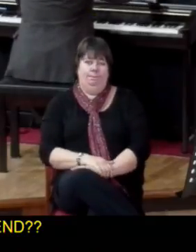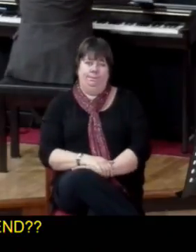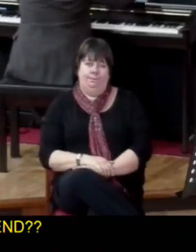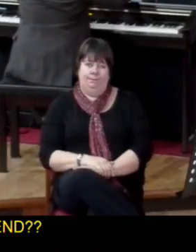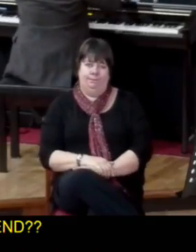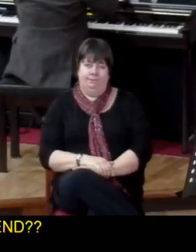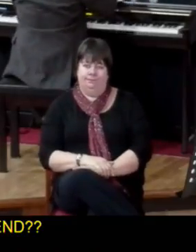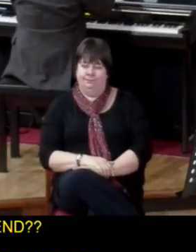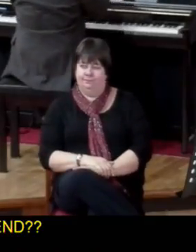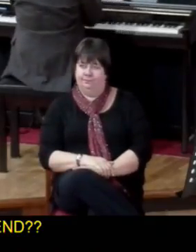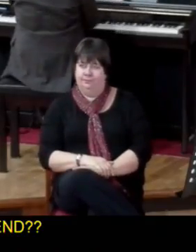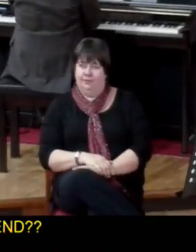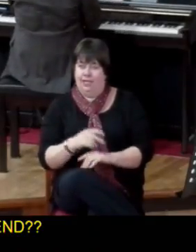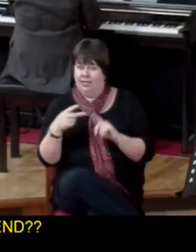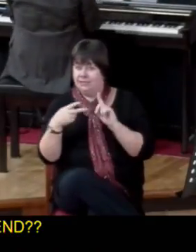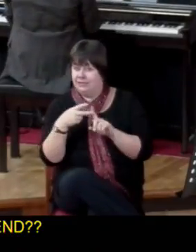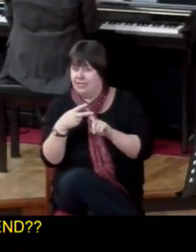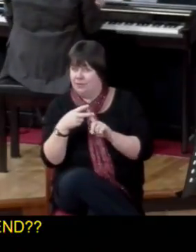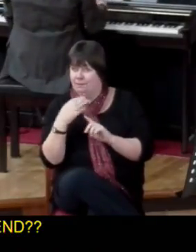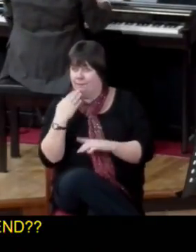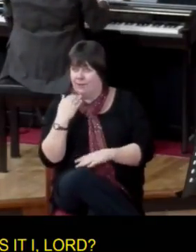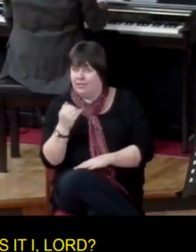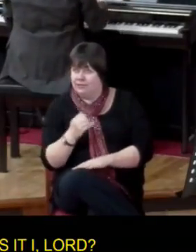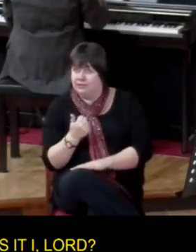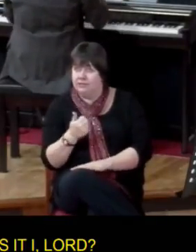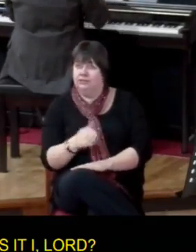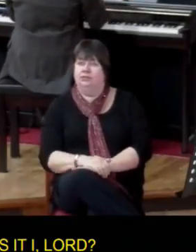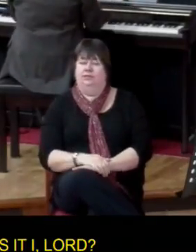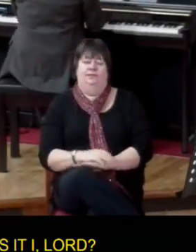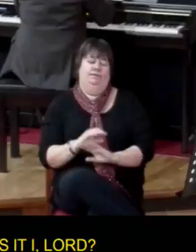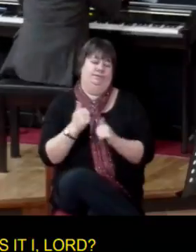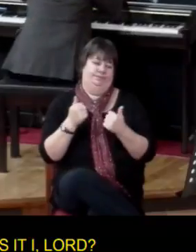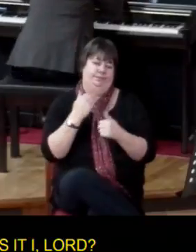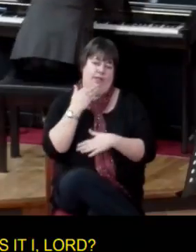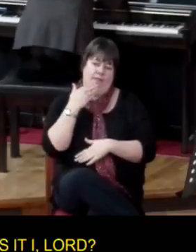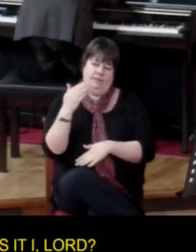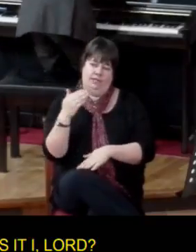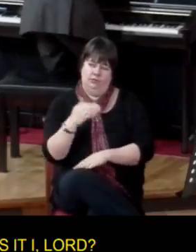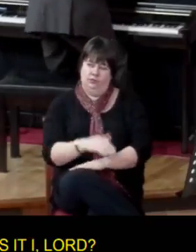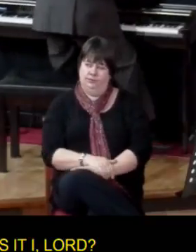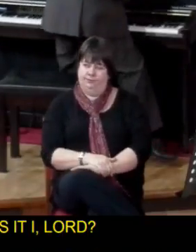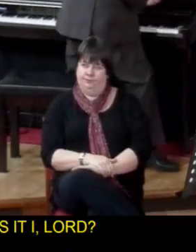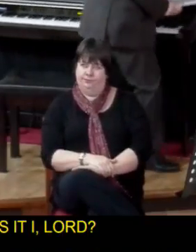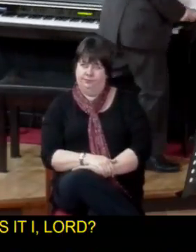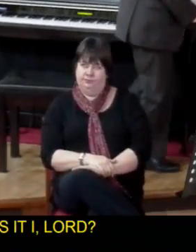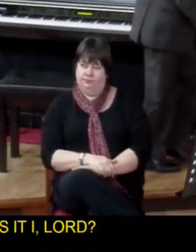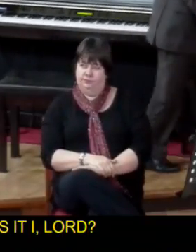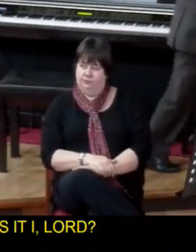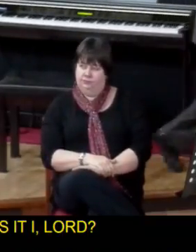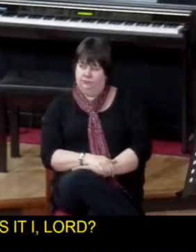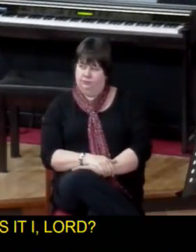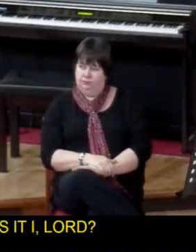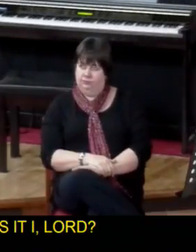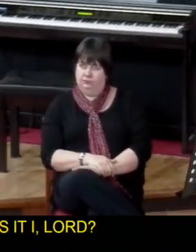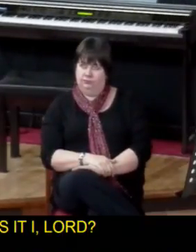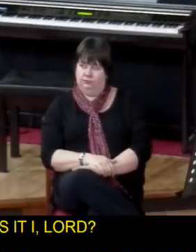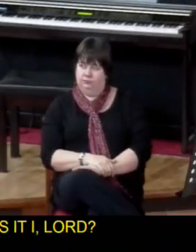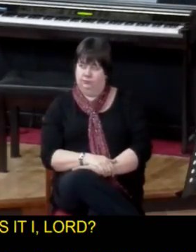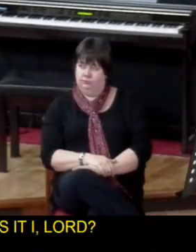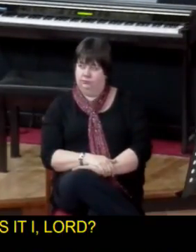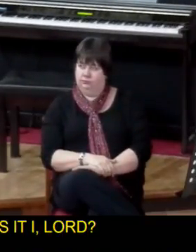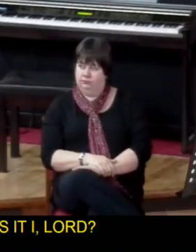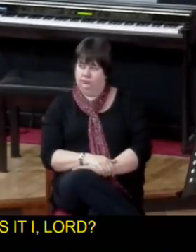Before I even begin, the second one. Brilliant. Thank you. That's grand. I think I may need you to flip them on for me,